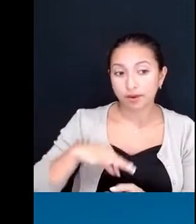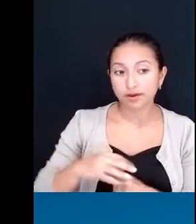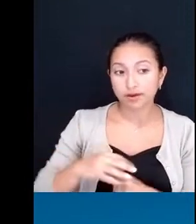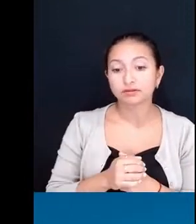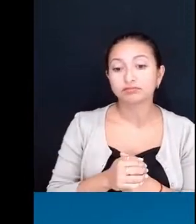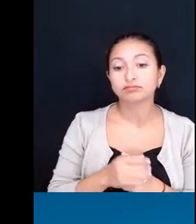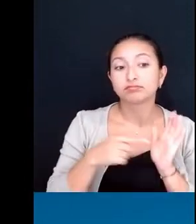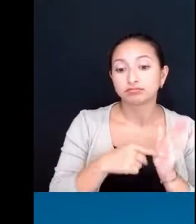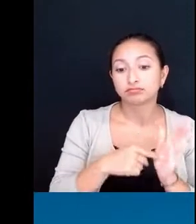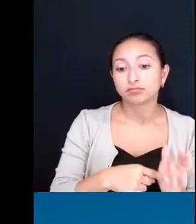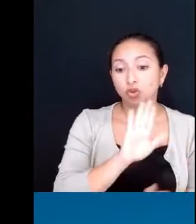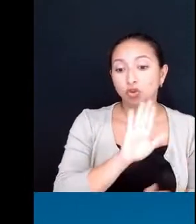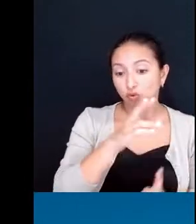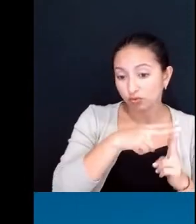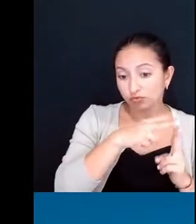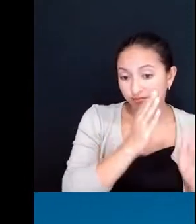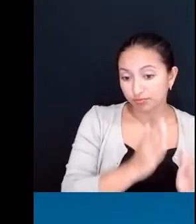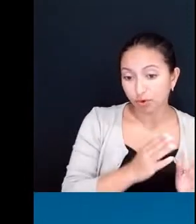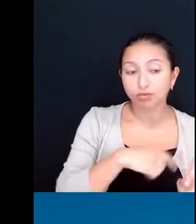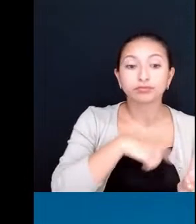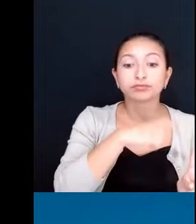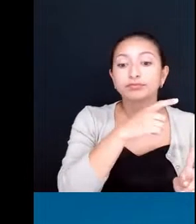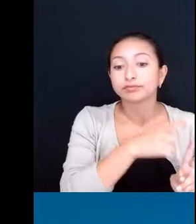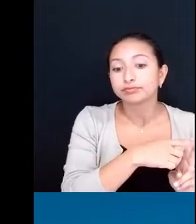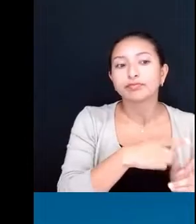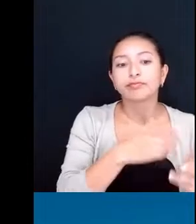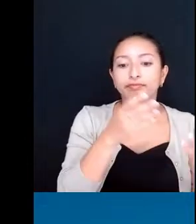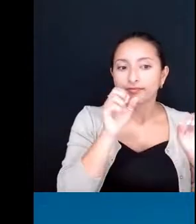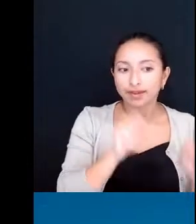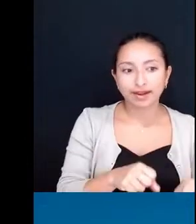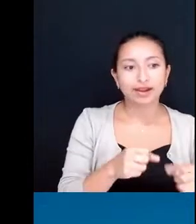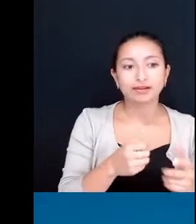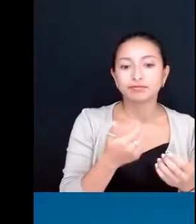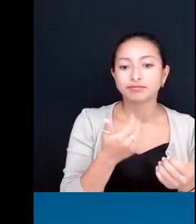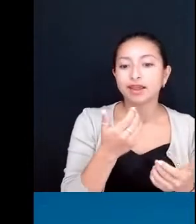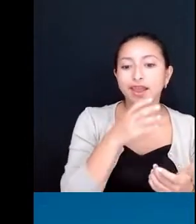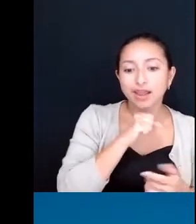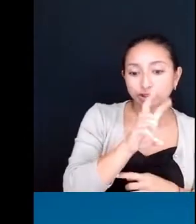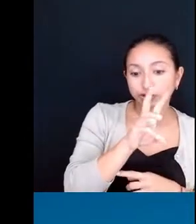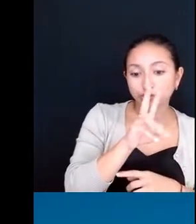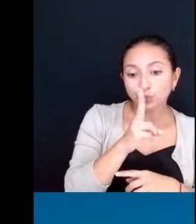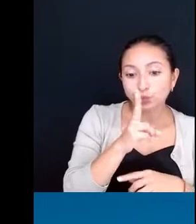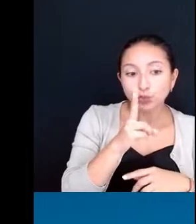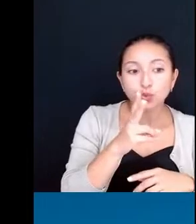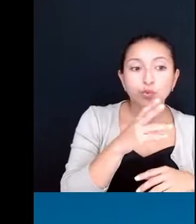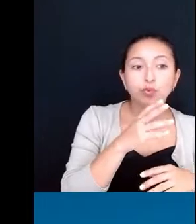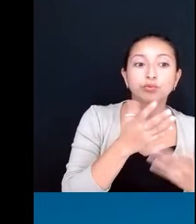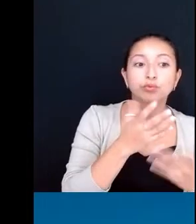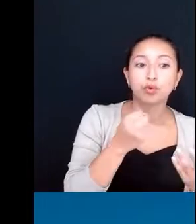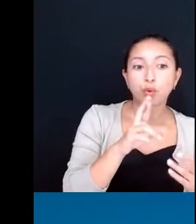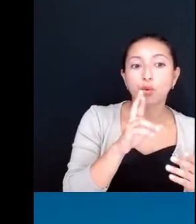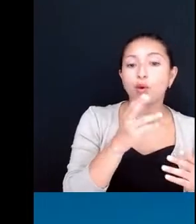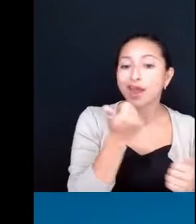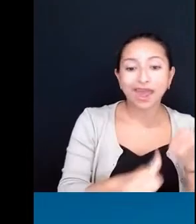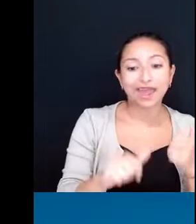age 62 or older, your spouse at any age, if the spouse is caring for a child of yours who is younger than the age of